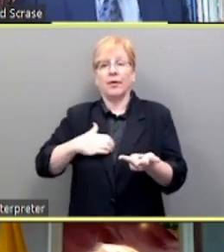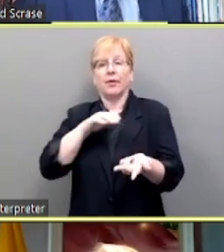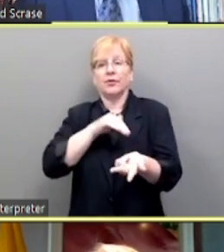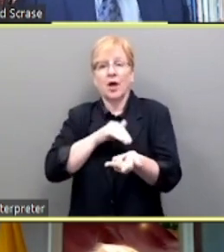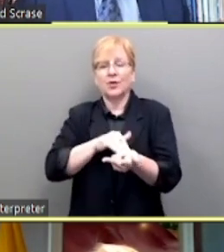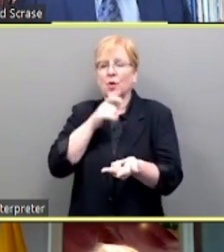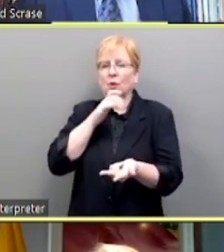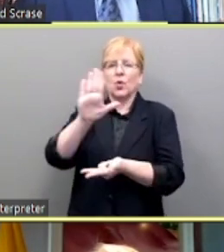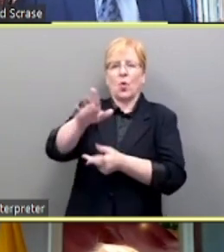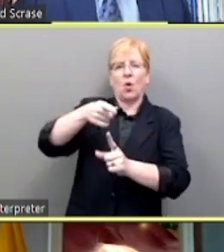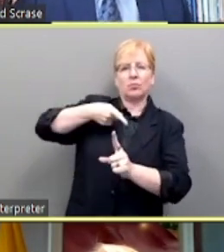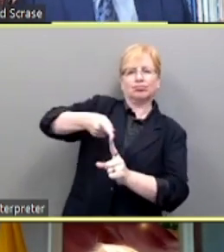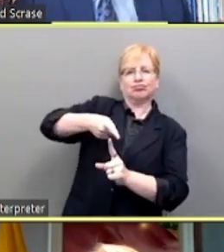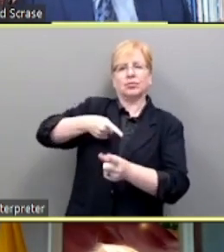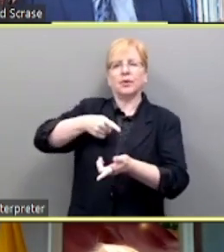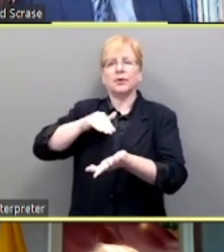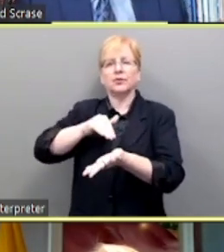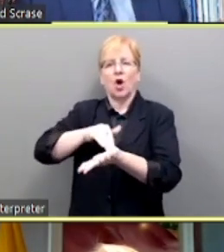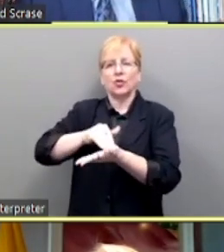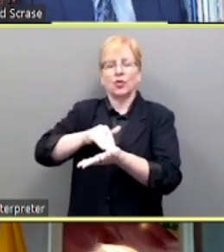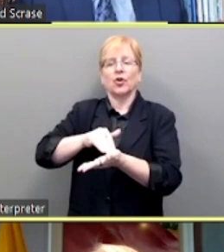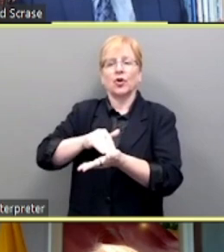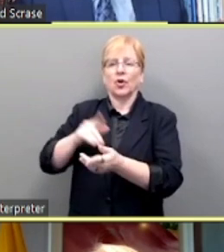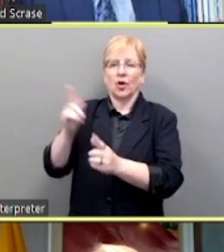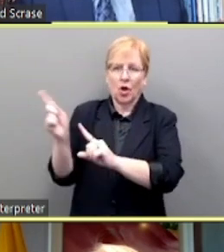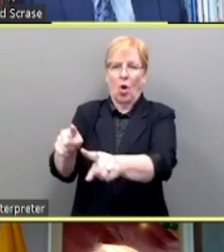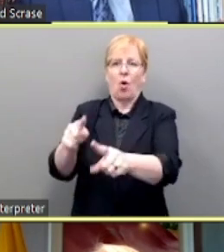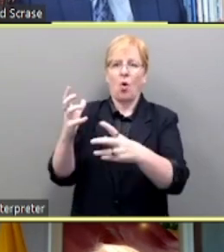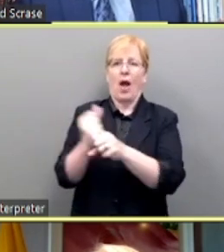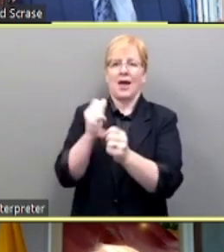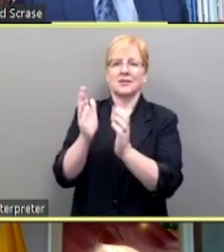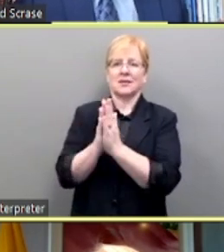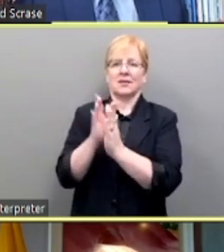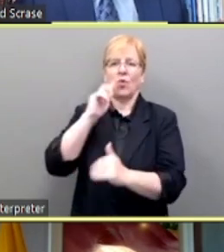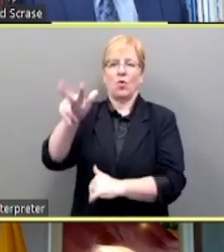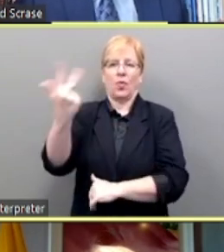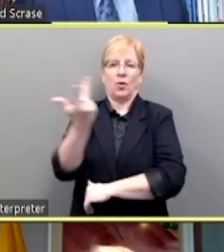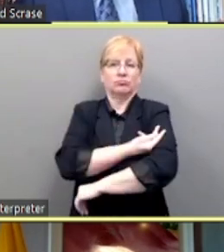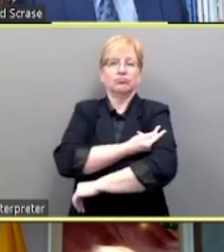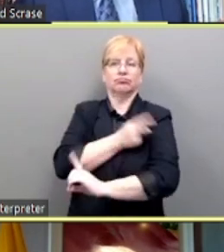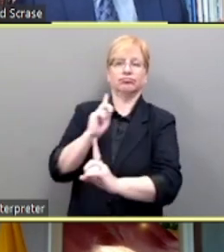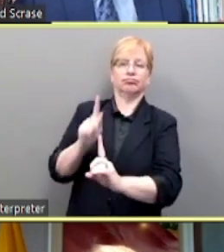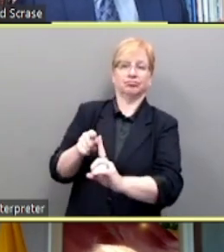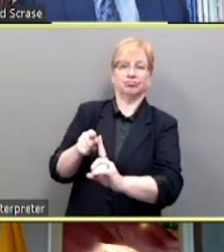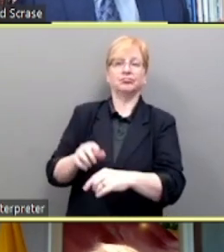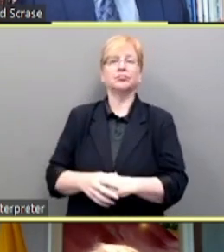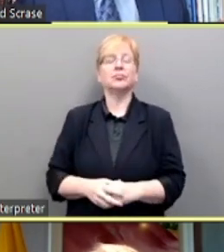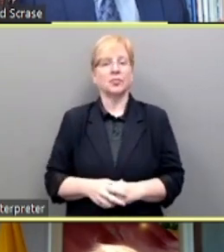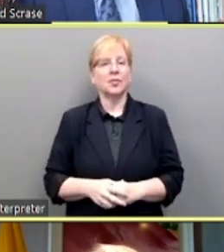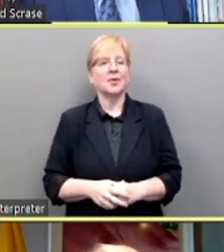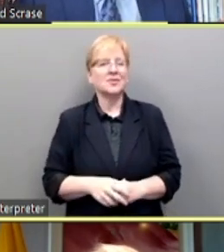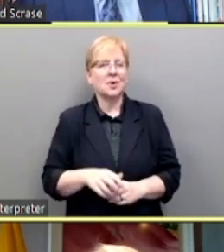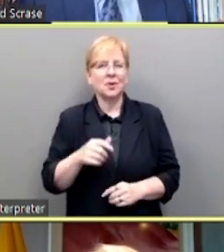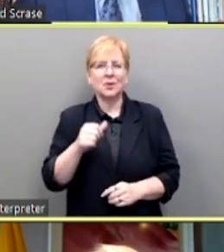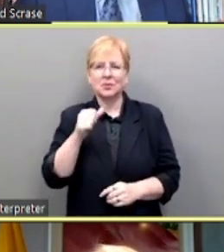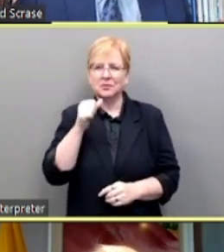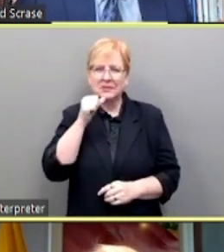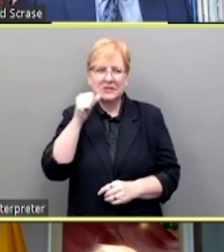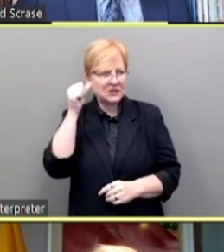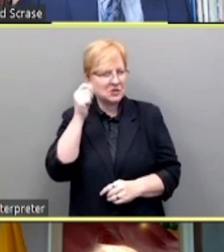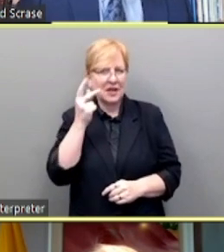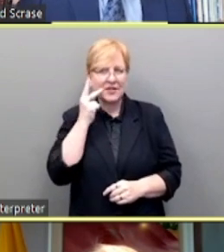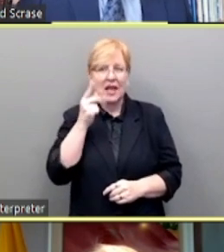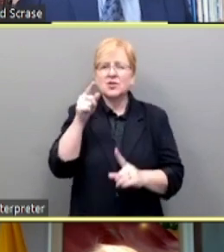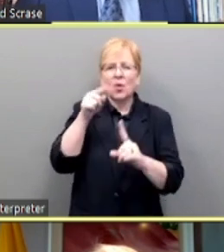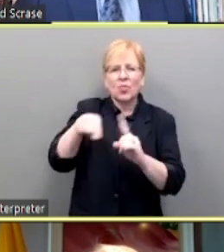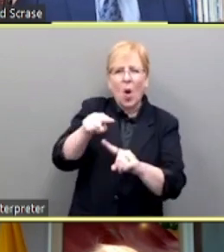you, call. As I mentioned, I had that discussion 3 times just yesterday, seeing patients, and I think they have your medical